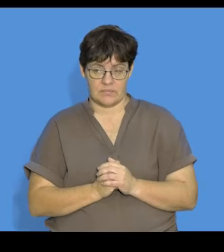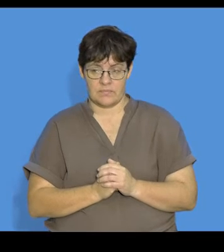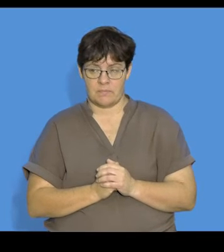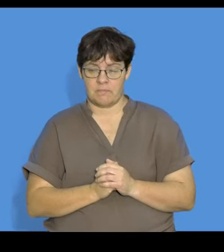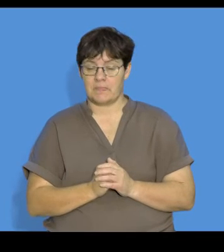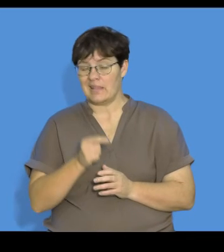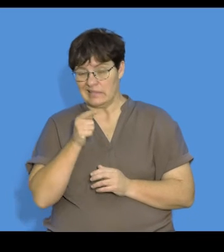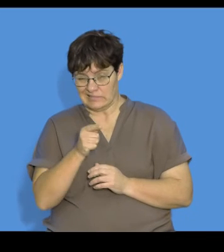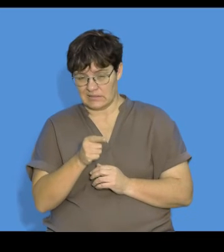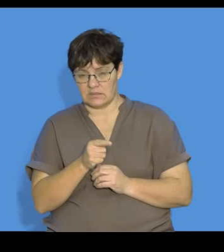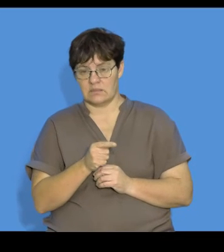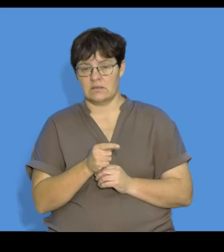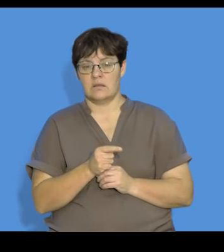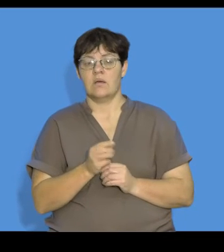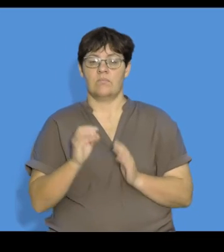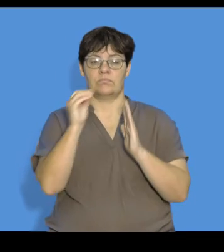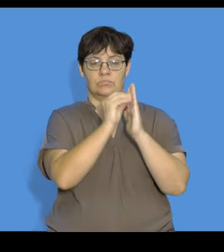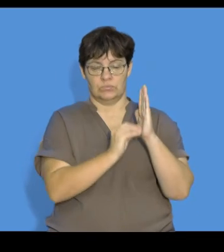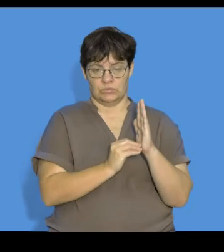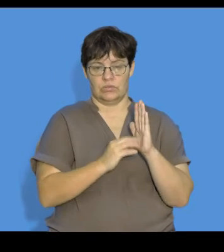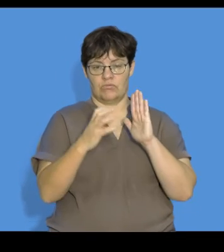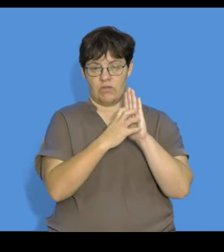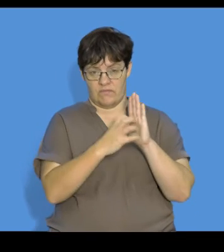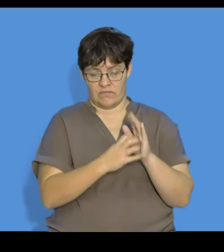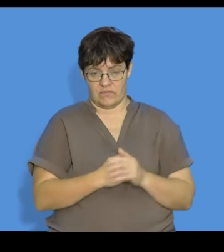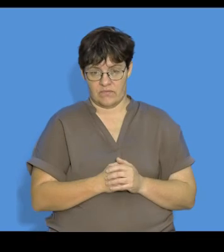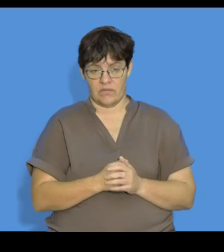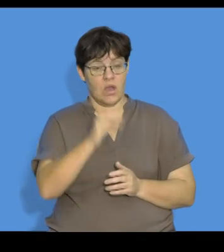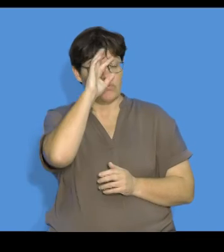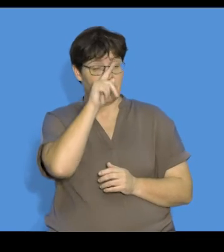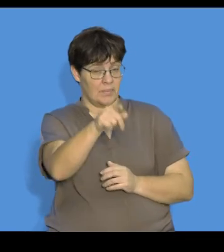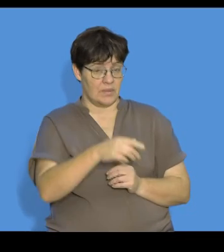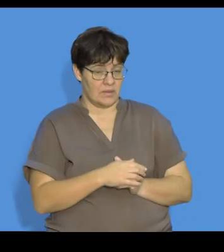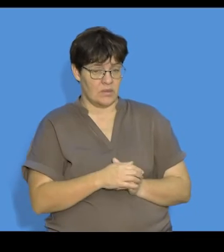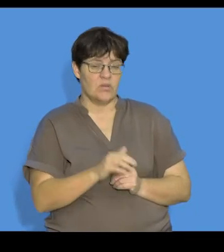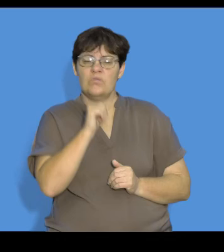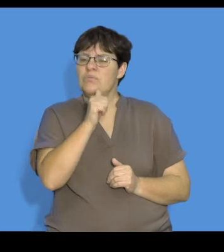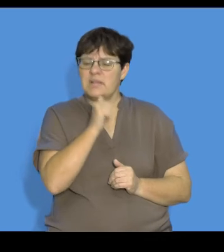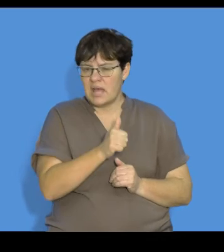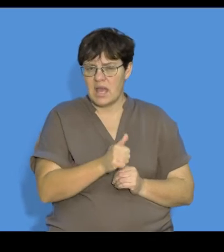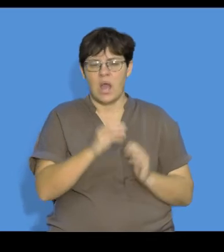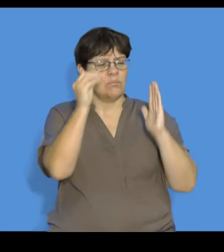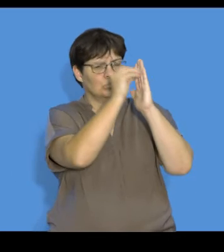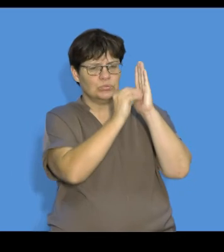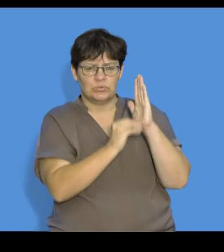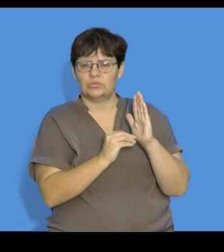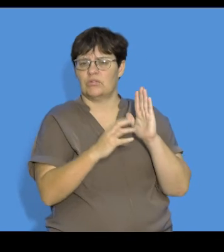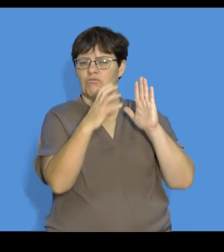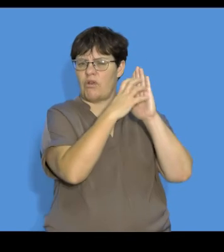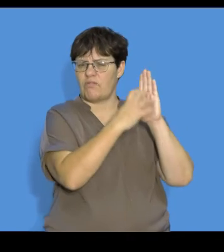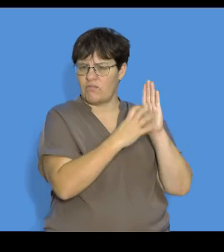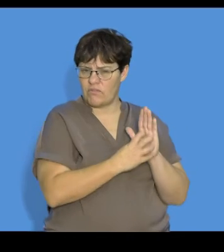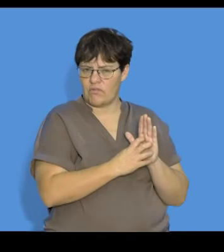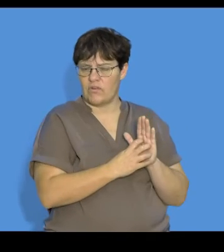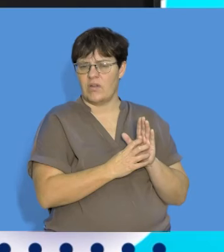and 0. And that's how you will then plot the graph. So remember, although we've been plotting